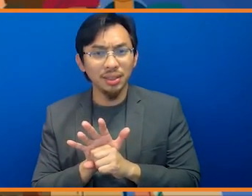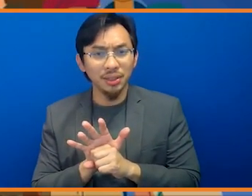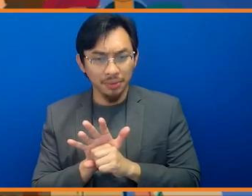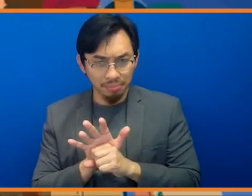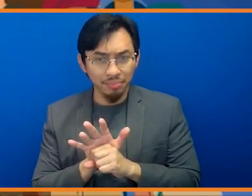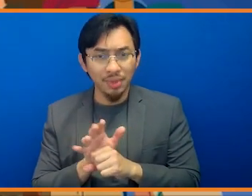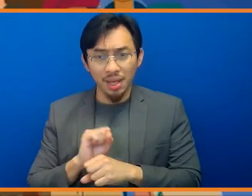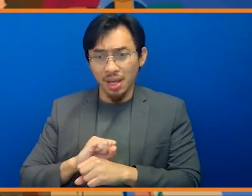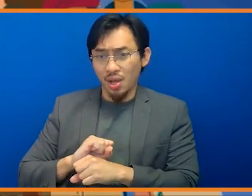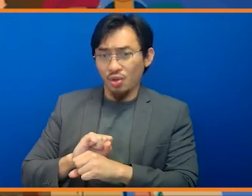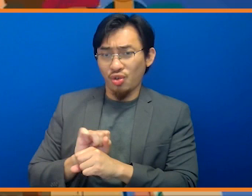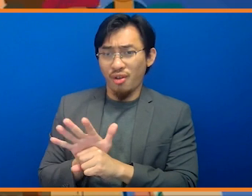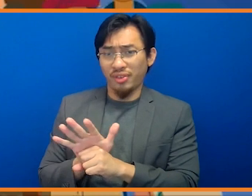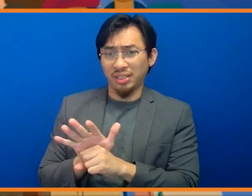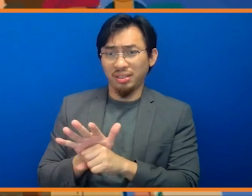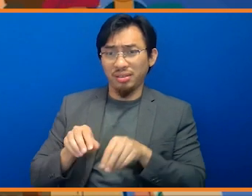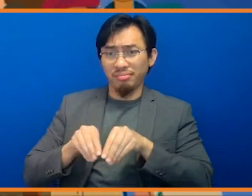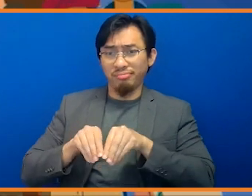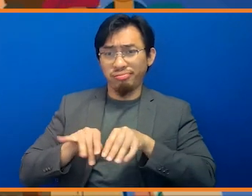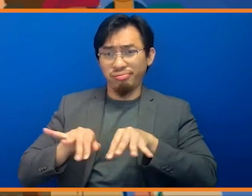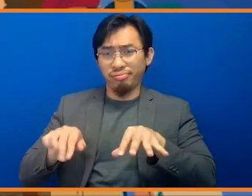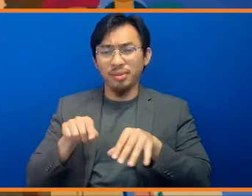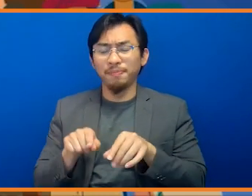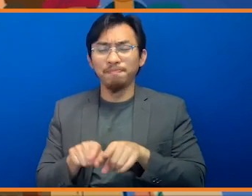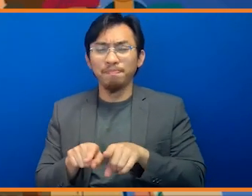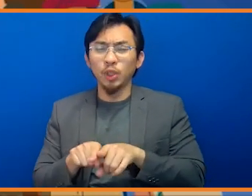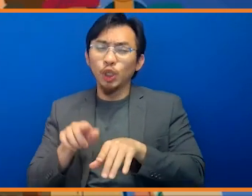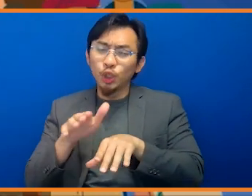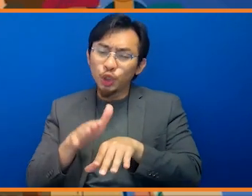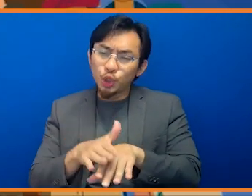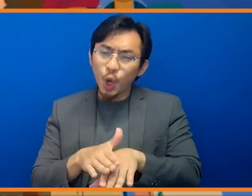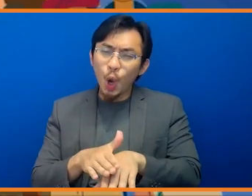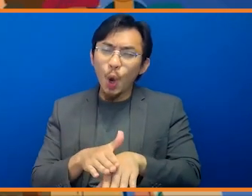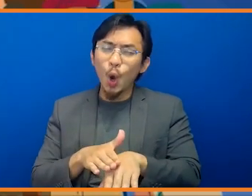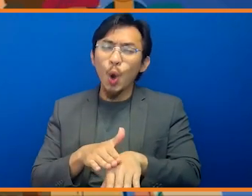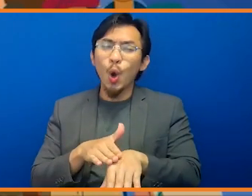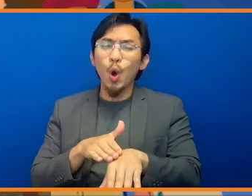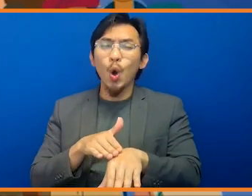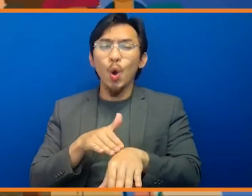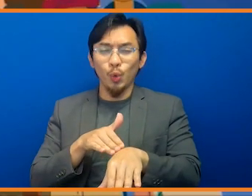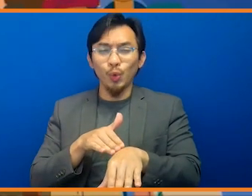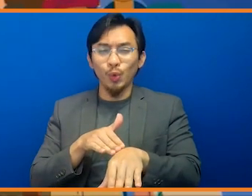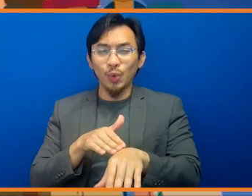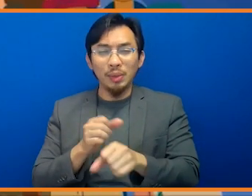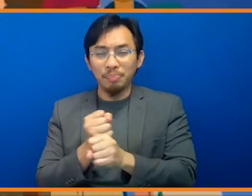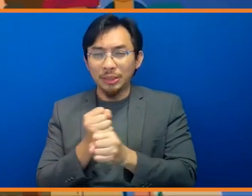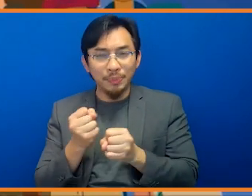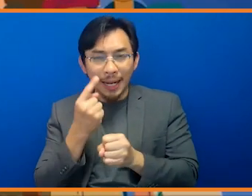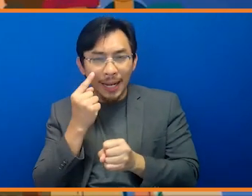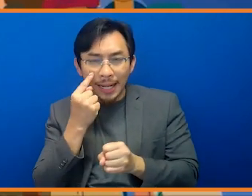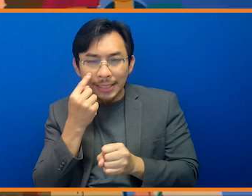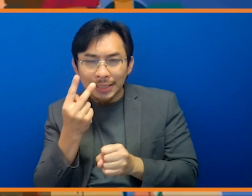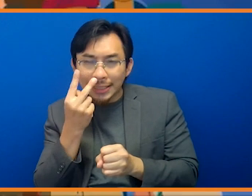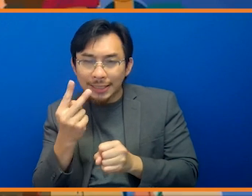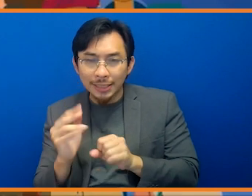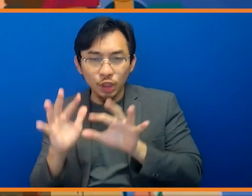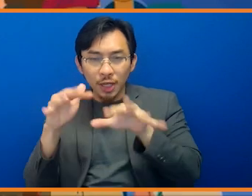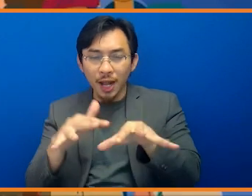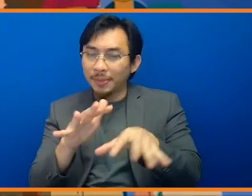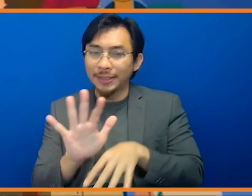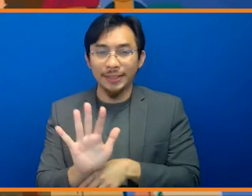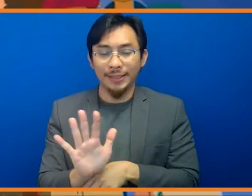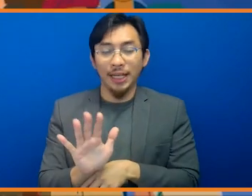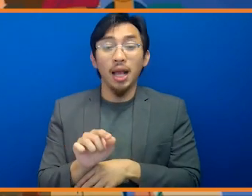The COVID-19 pandemic is like a slow, invisible tsunami. It